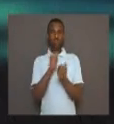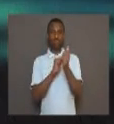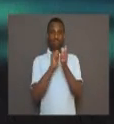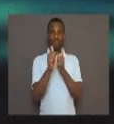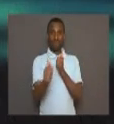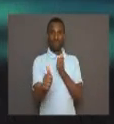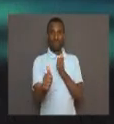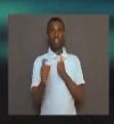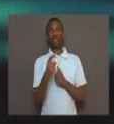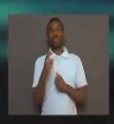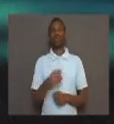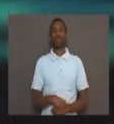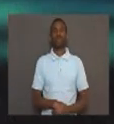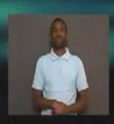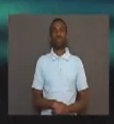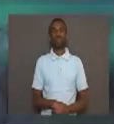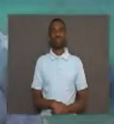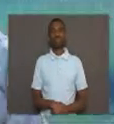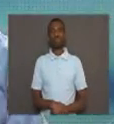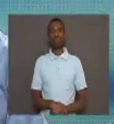grow further apart.